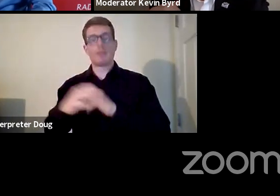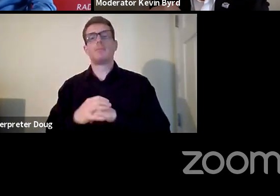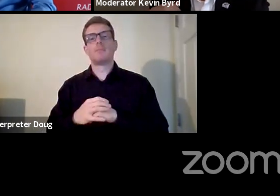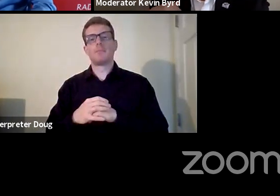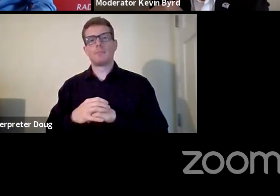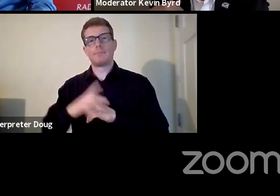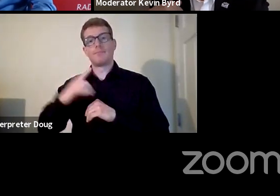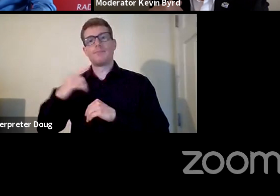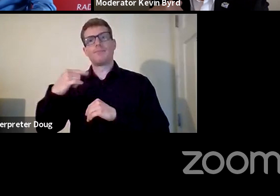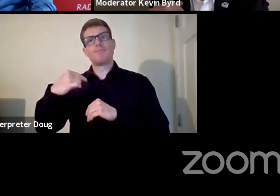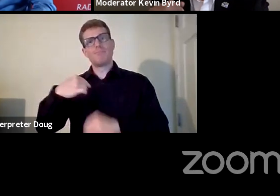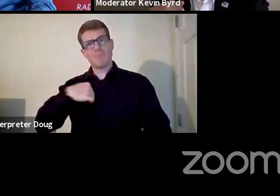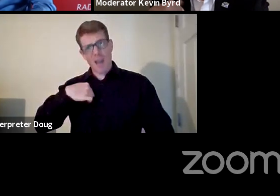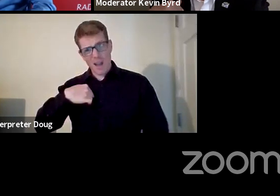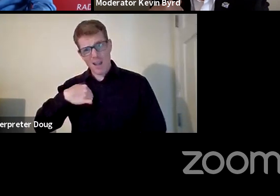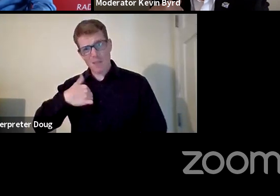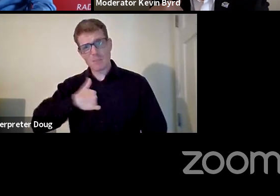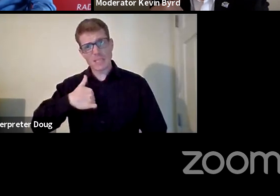have just been